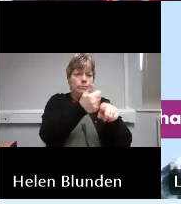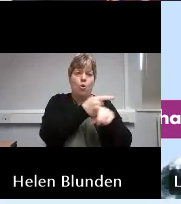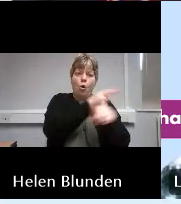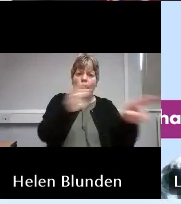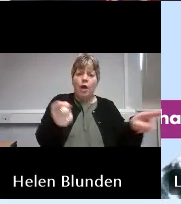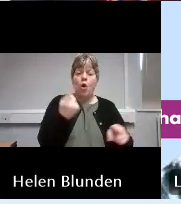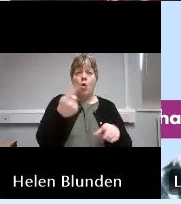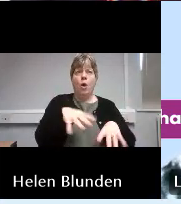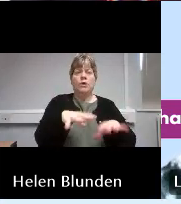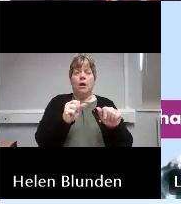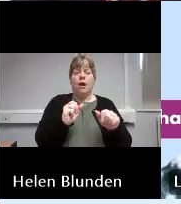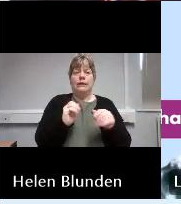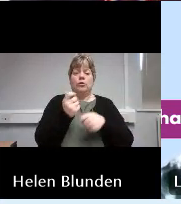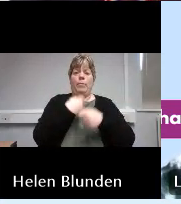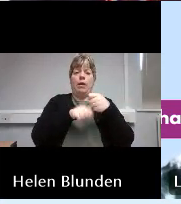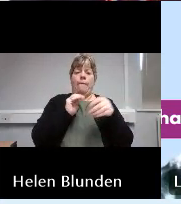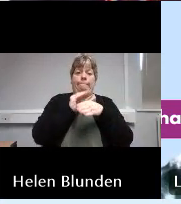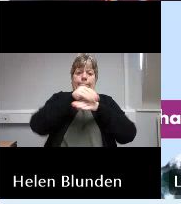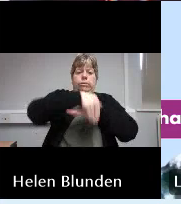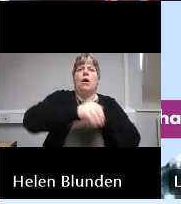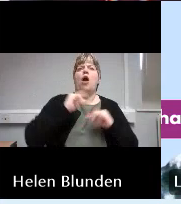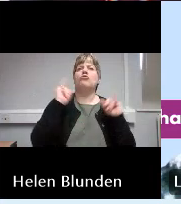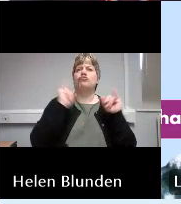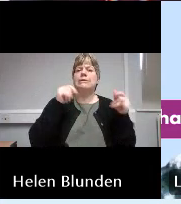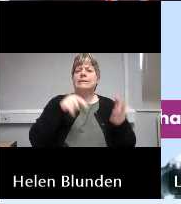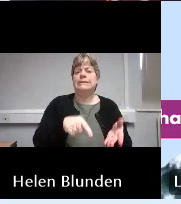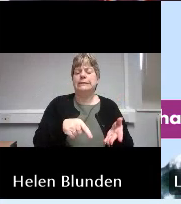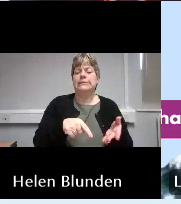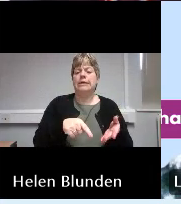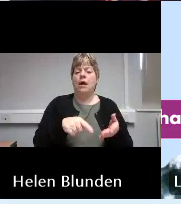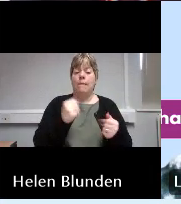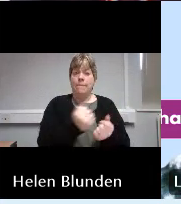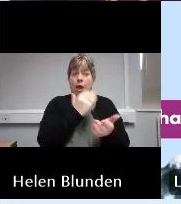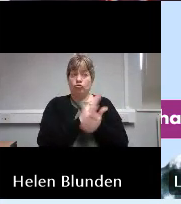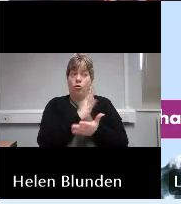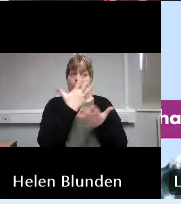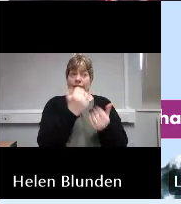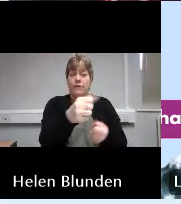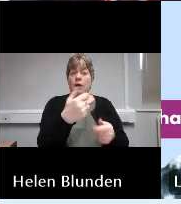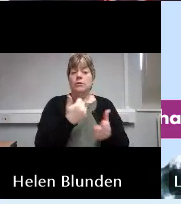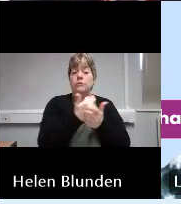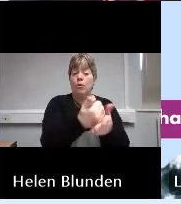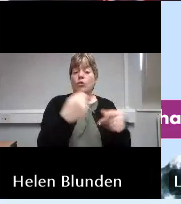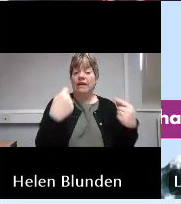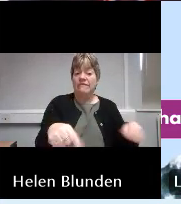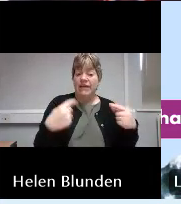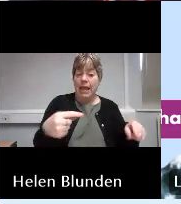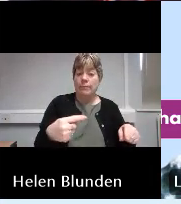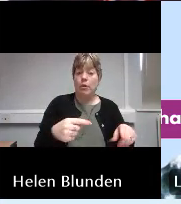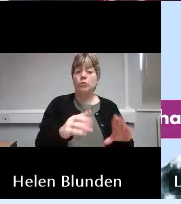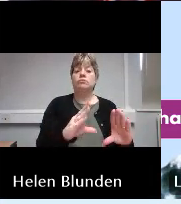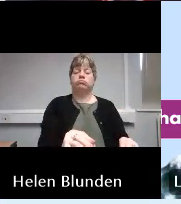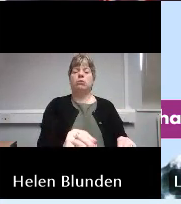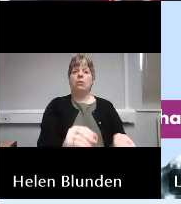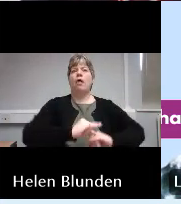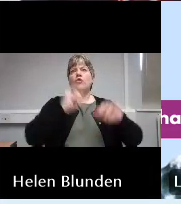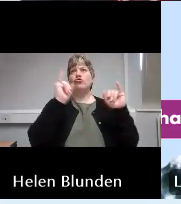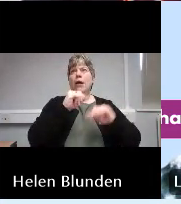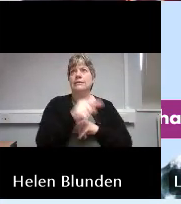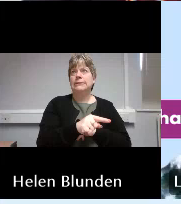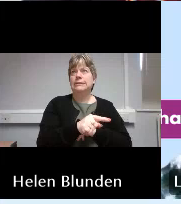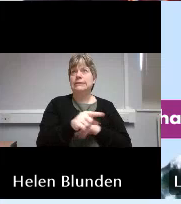are tipping into crisis. We're looking to ensure that support is available, which stems that crisis and